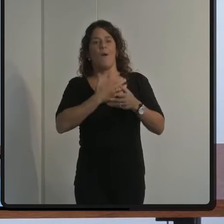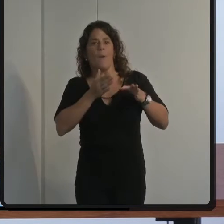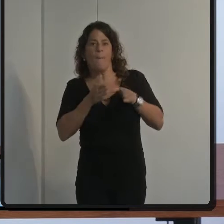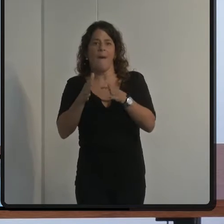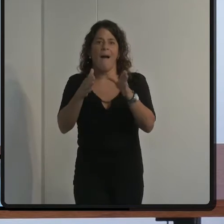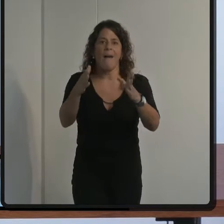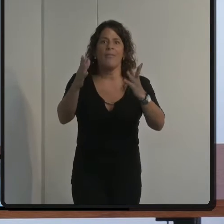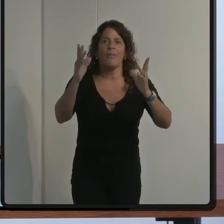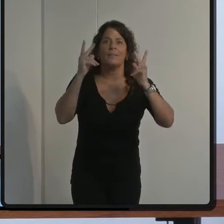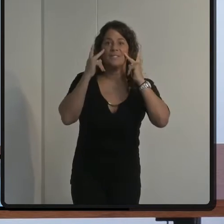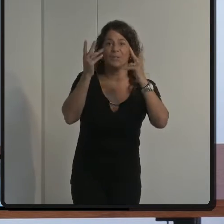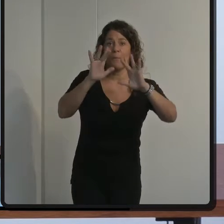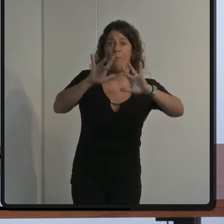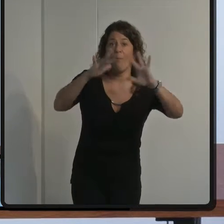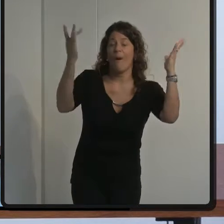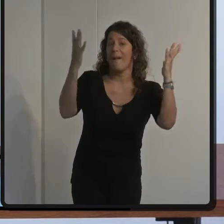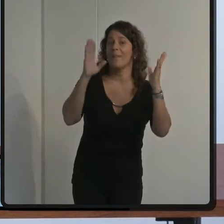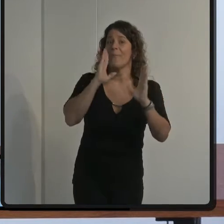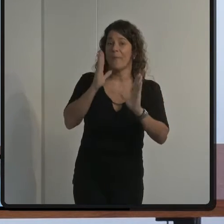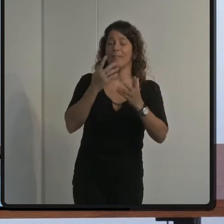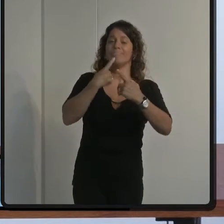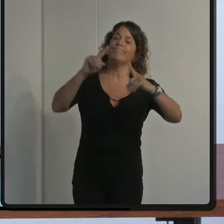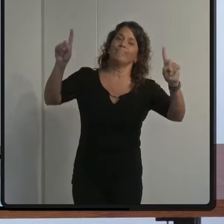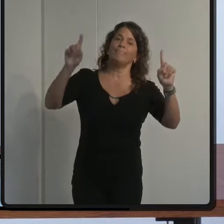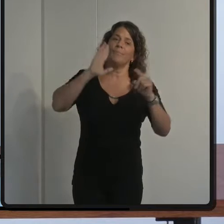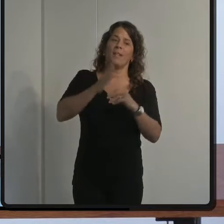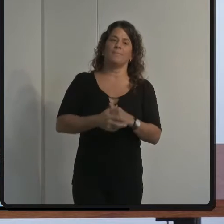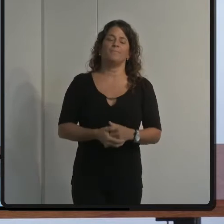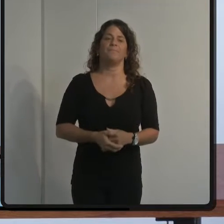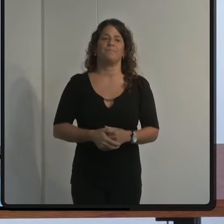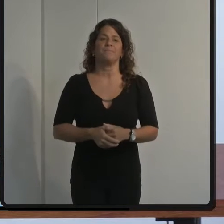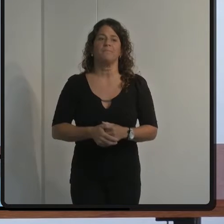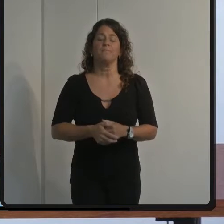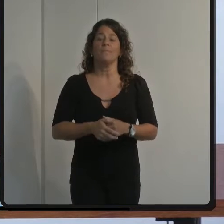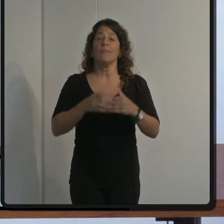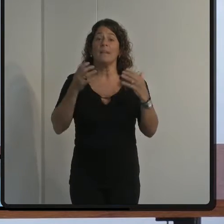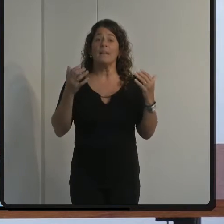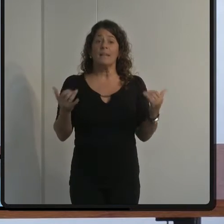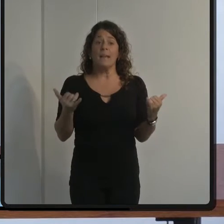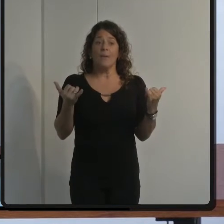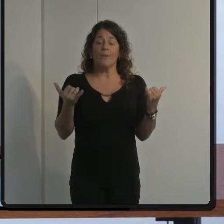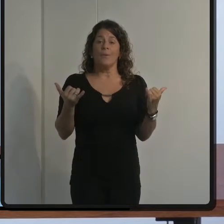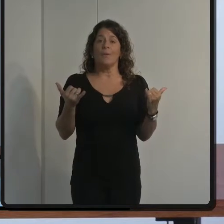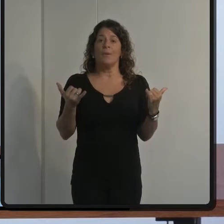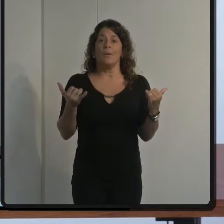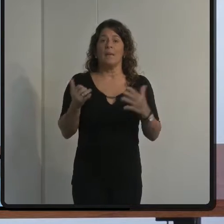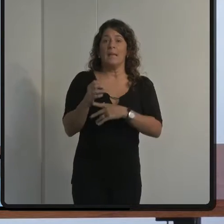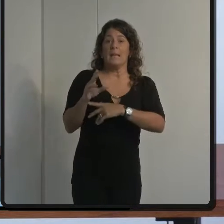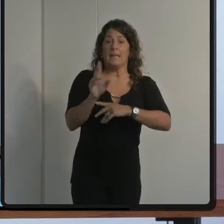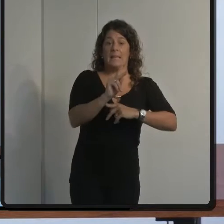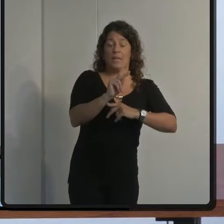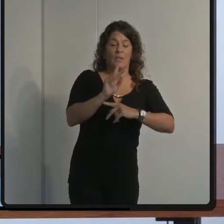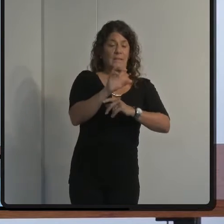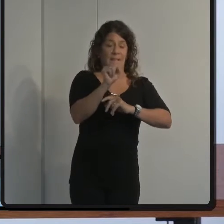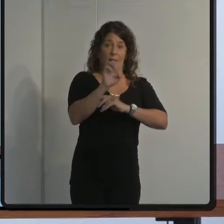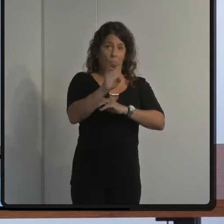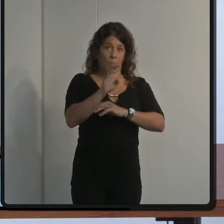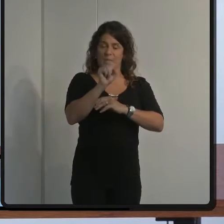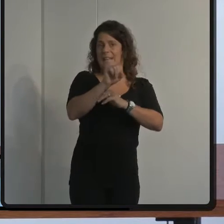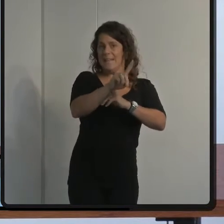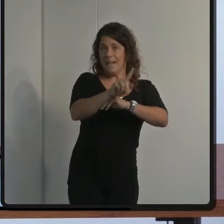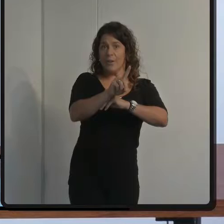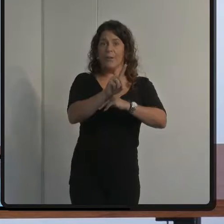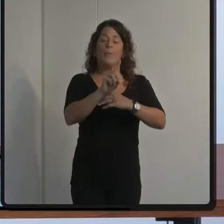This week, San Diego and Santa Cruz counties achieved that important milestone and are now able to open all their K-12 schools per the